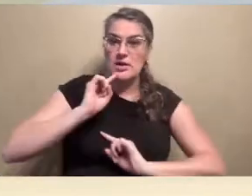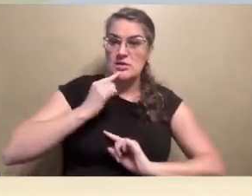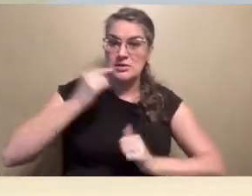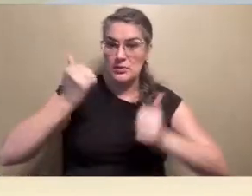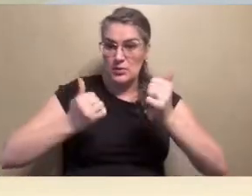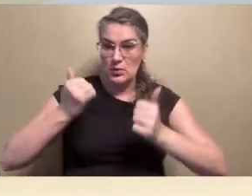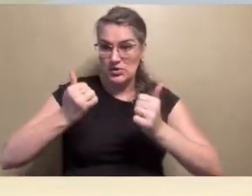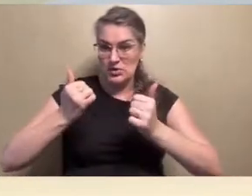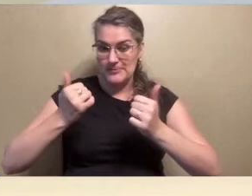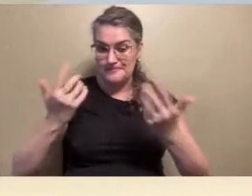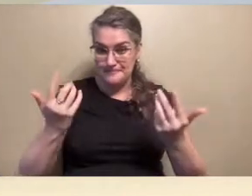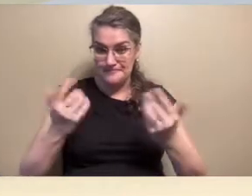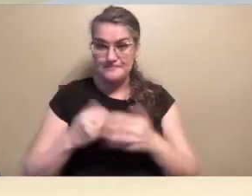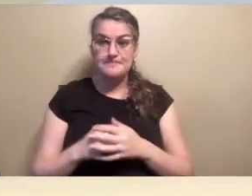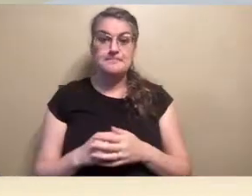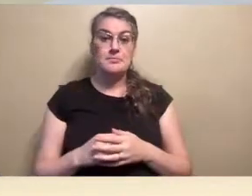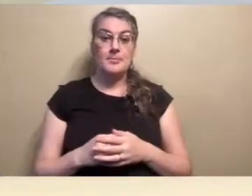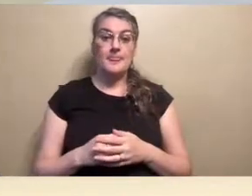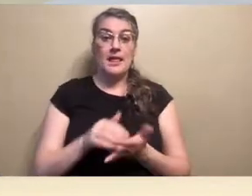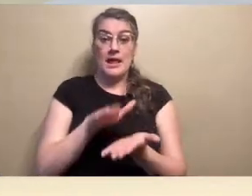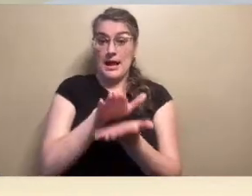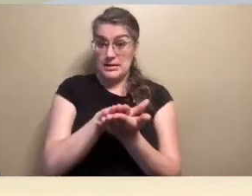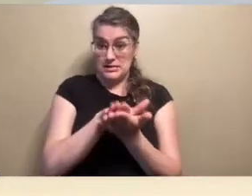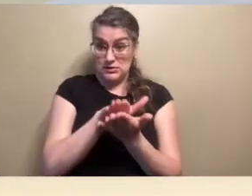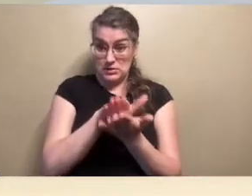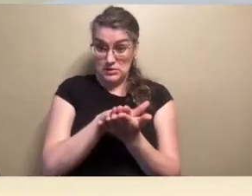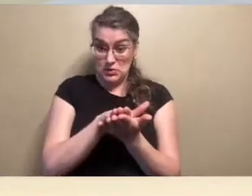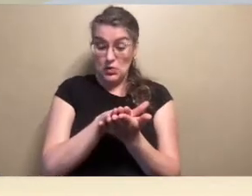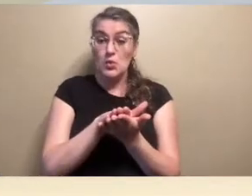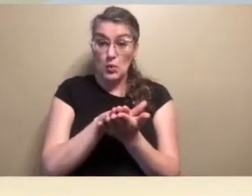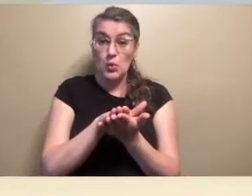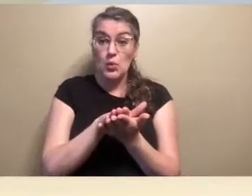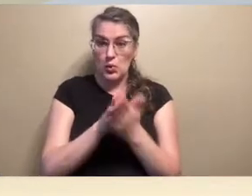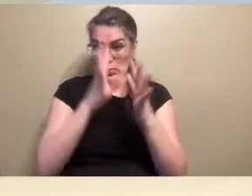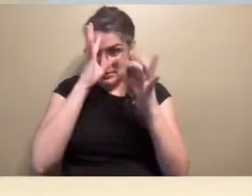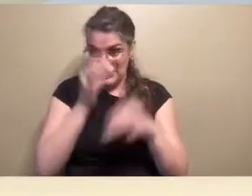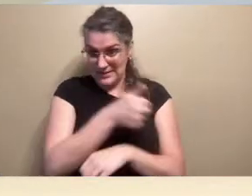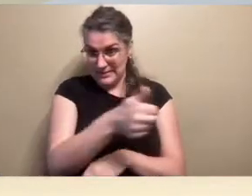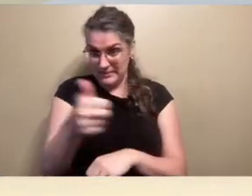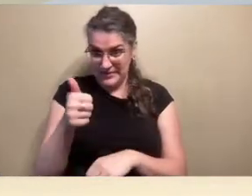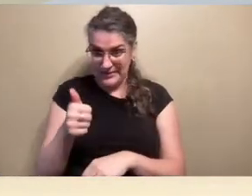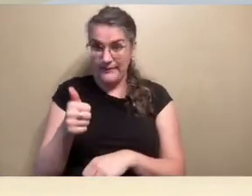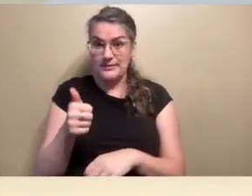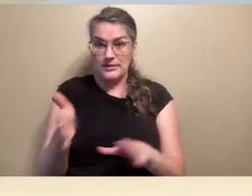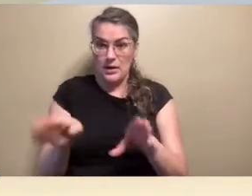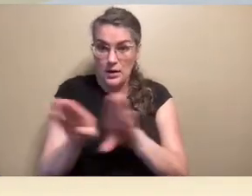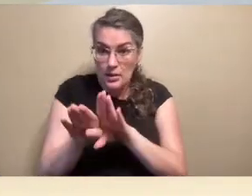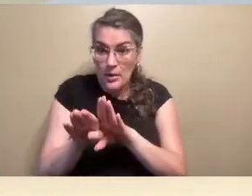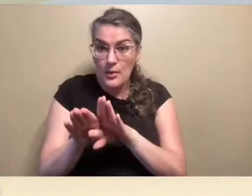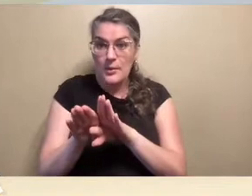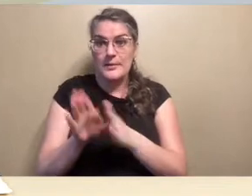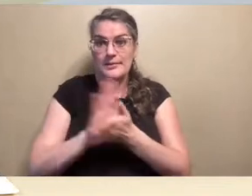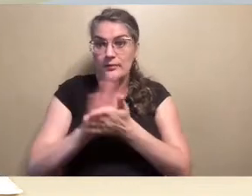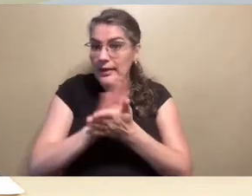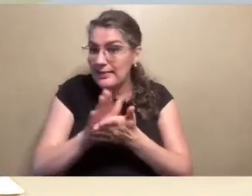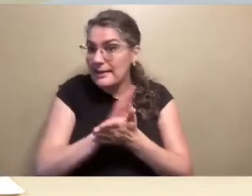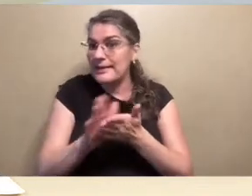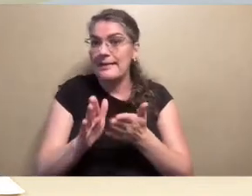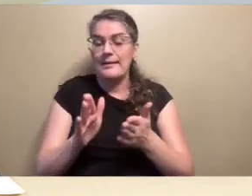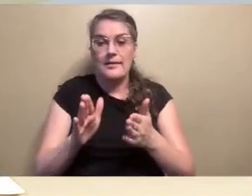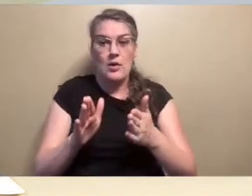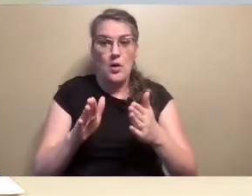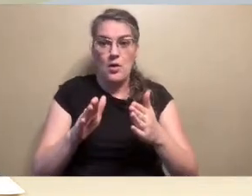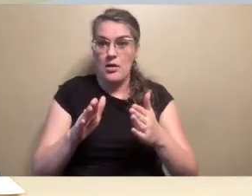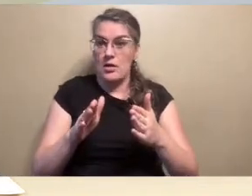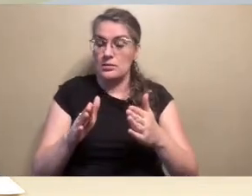And the schools may need to adjust based on what is happening in the community. And there'll be some measures that